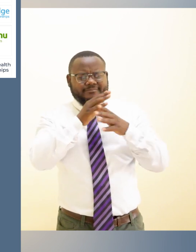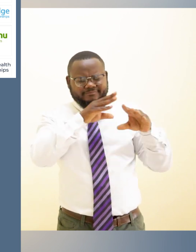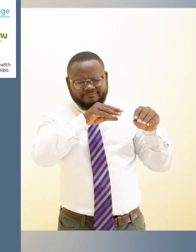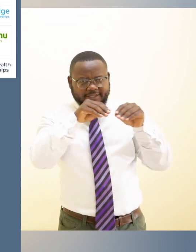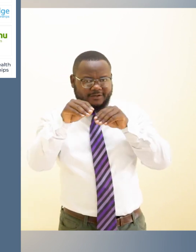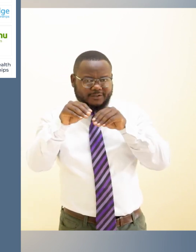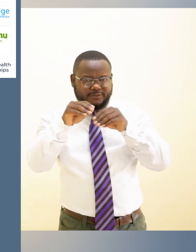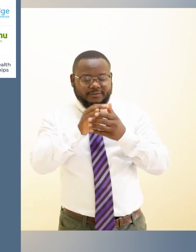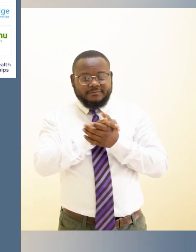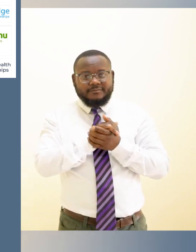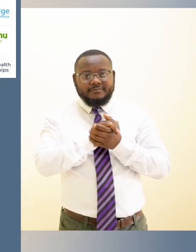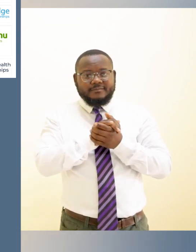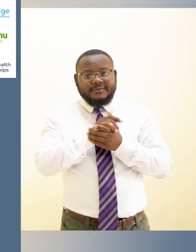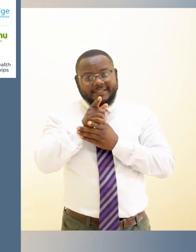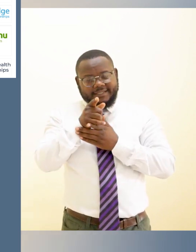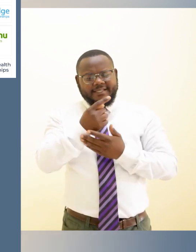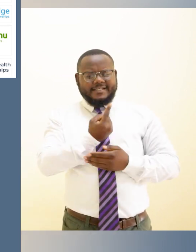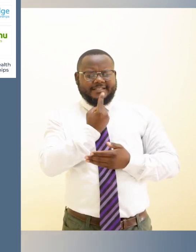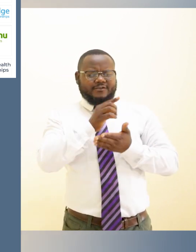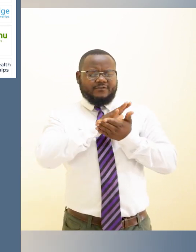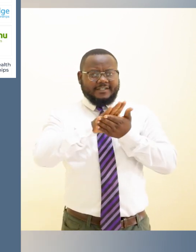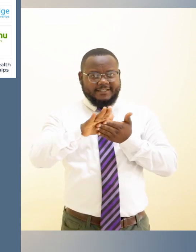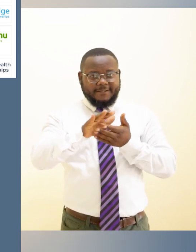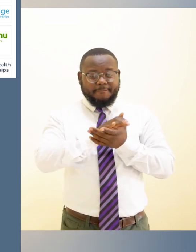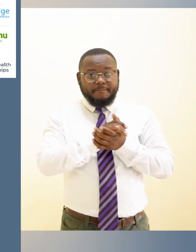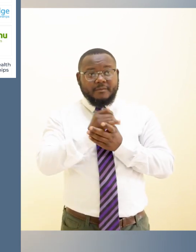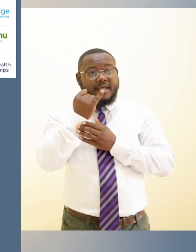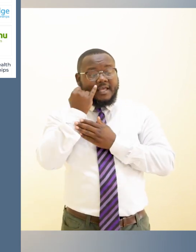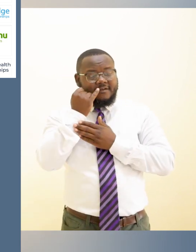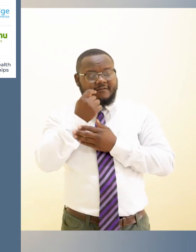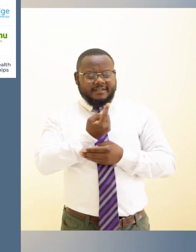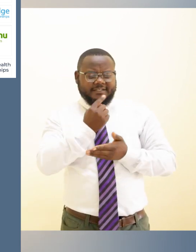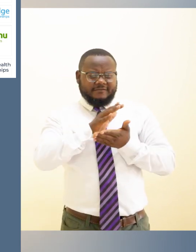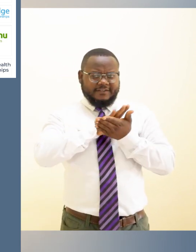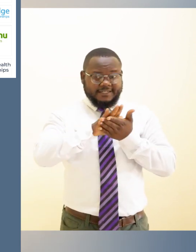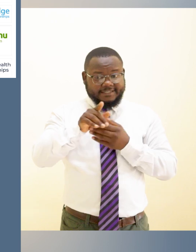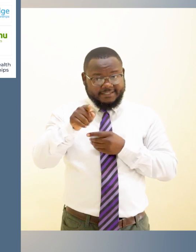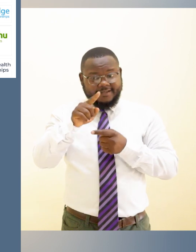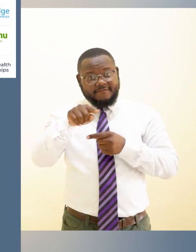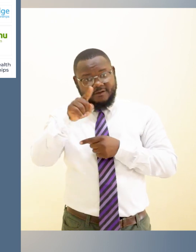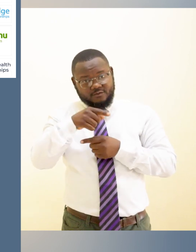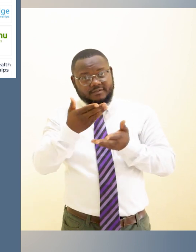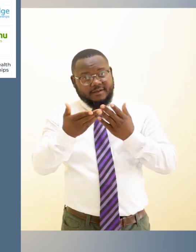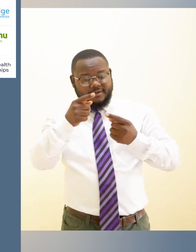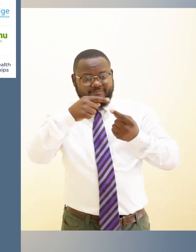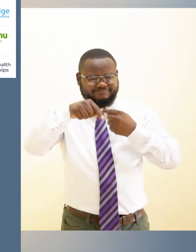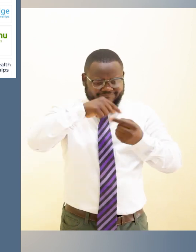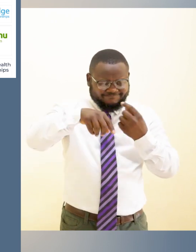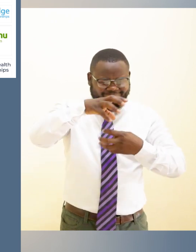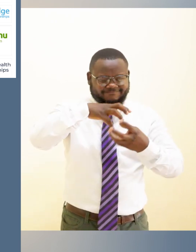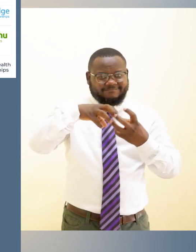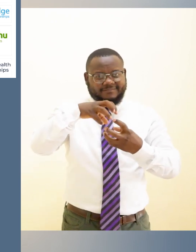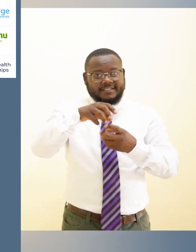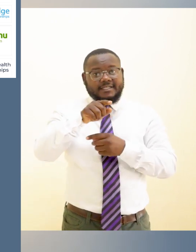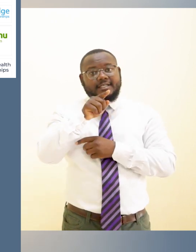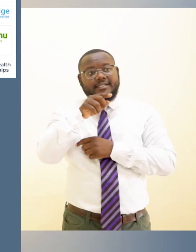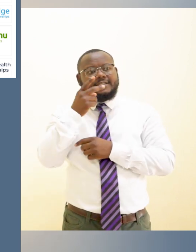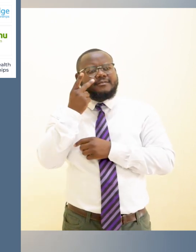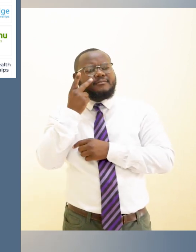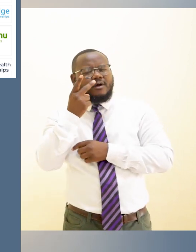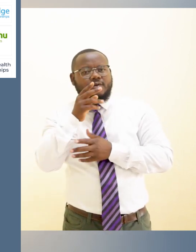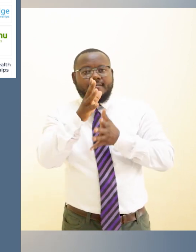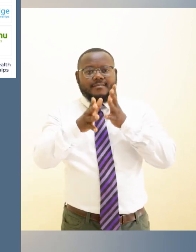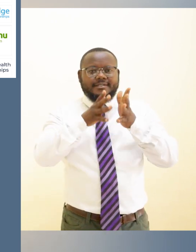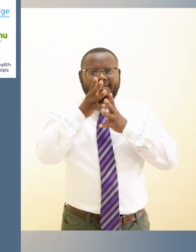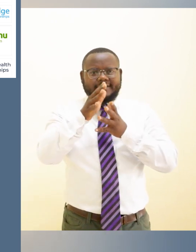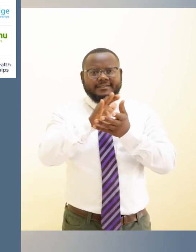epithelial migration, a self-cleaning mechanism. But when this mechanism fails or gets disrupted, that's when we see symptoms